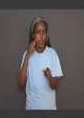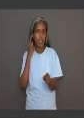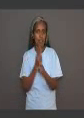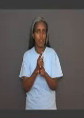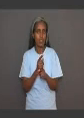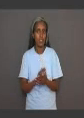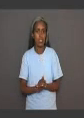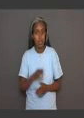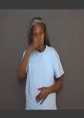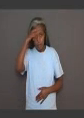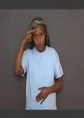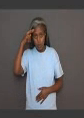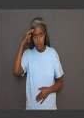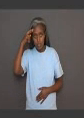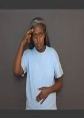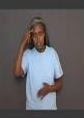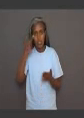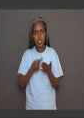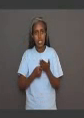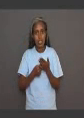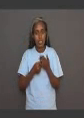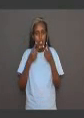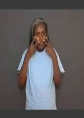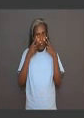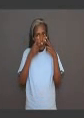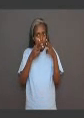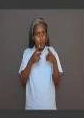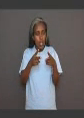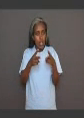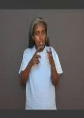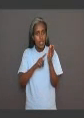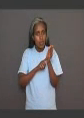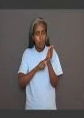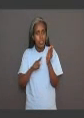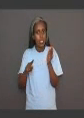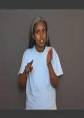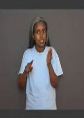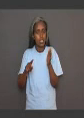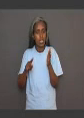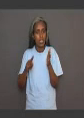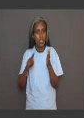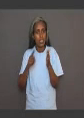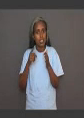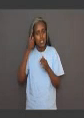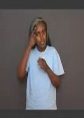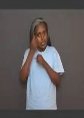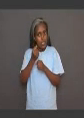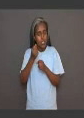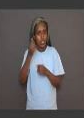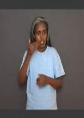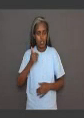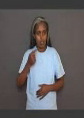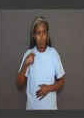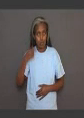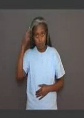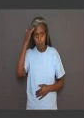facts because their visual impressions are retained in your mind for a